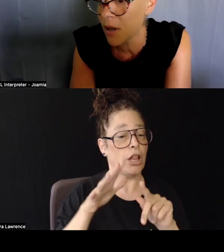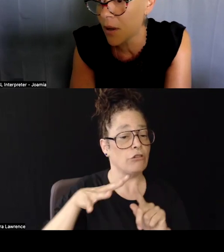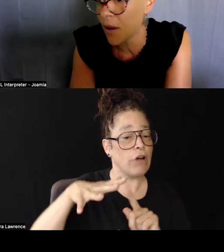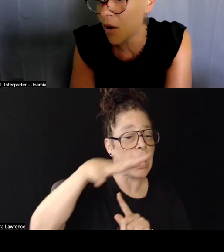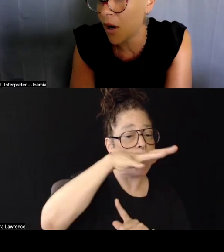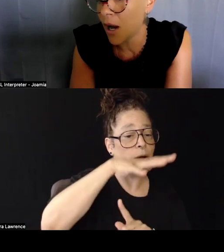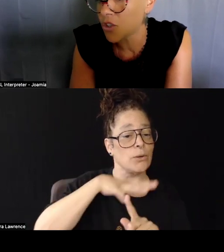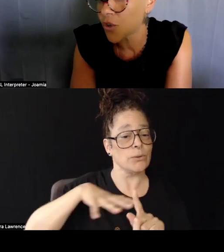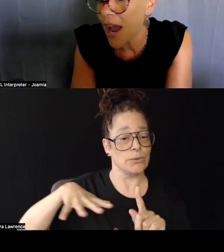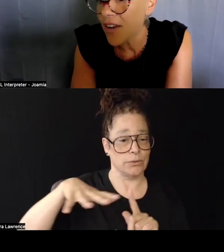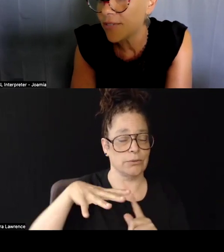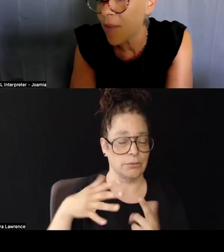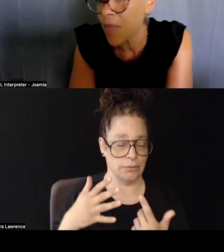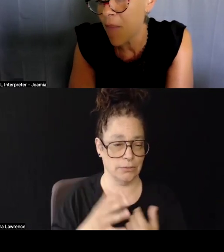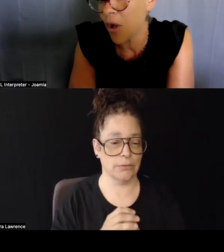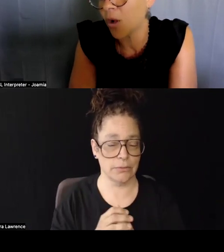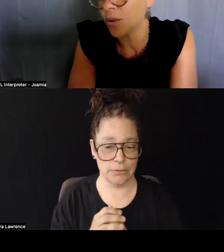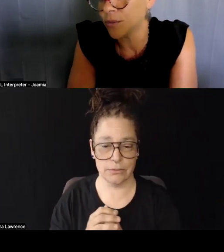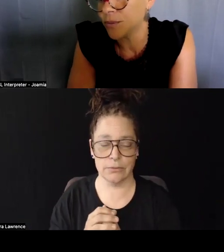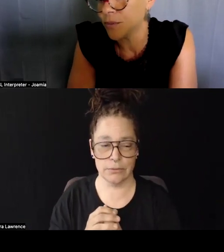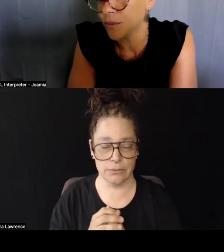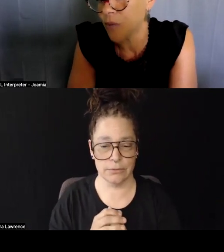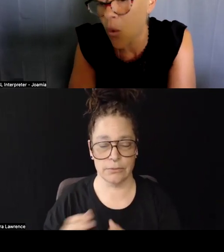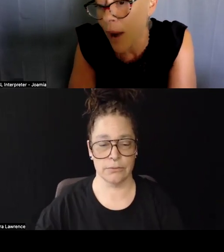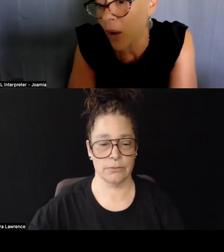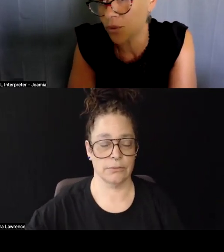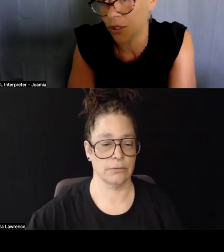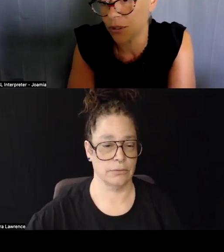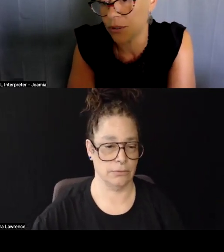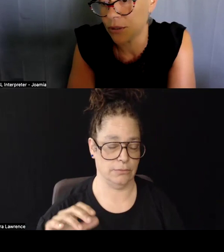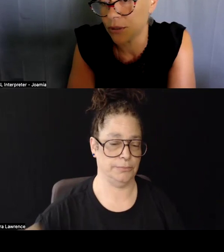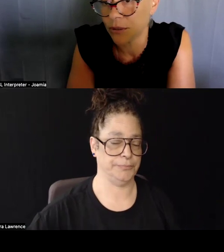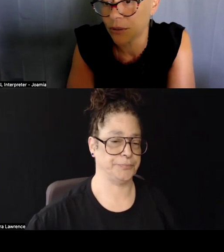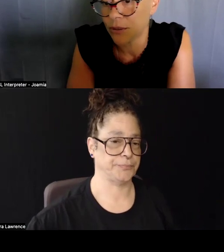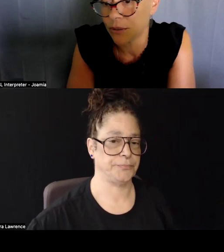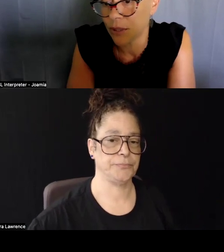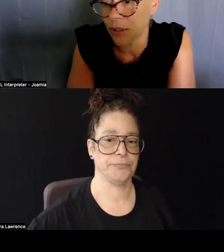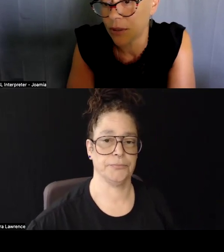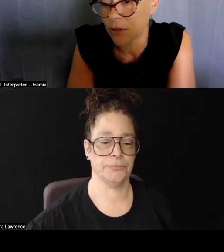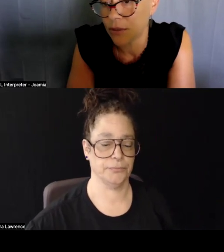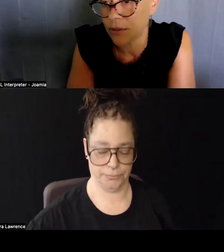department, try to find people around